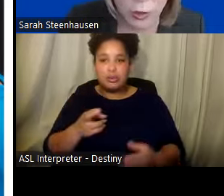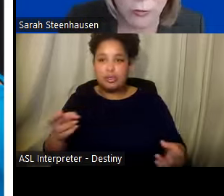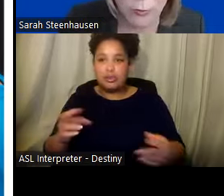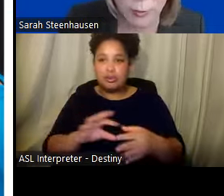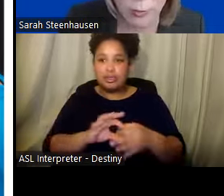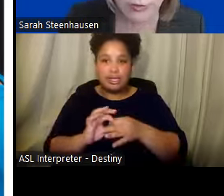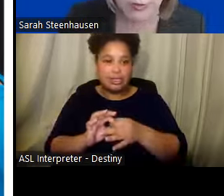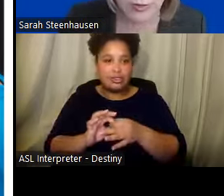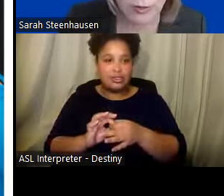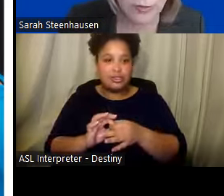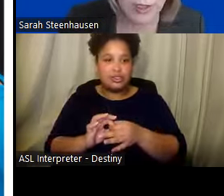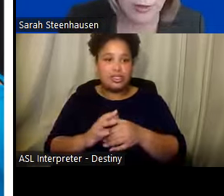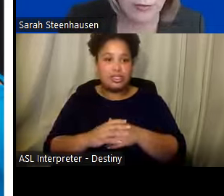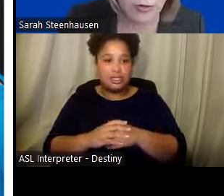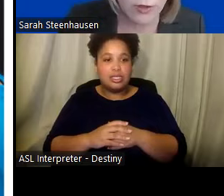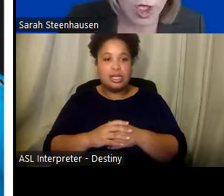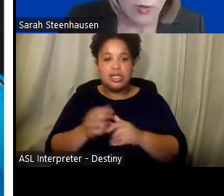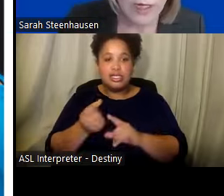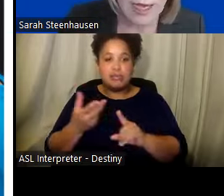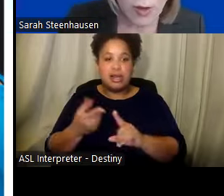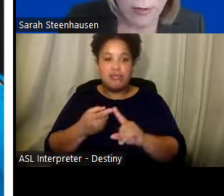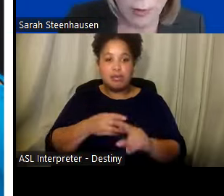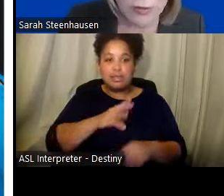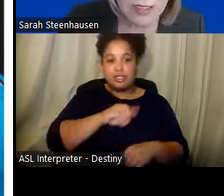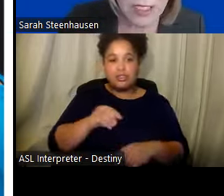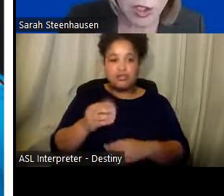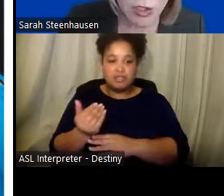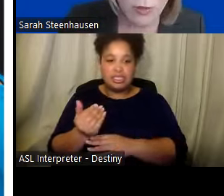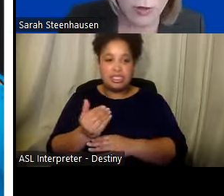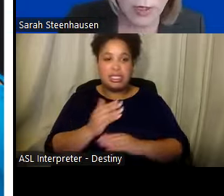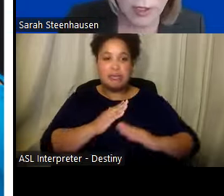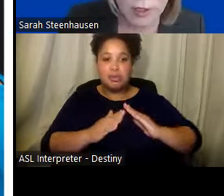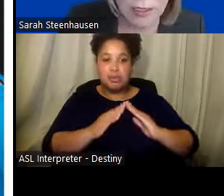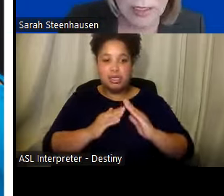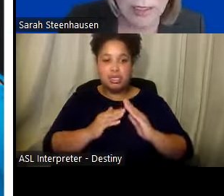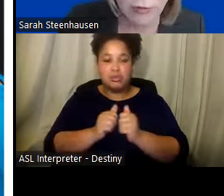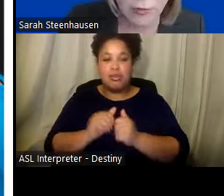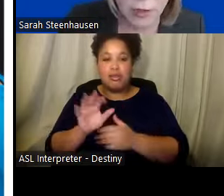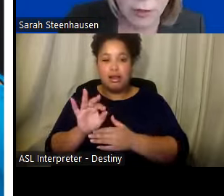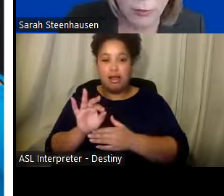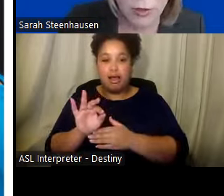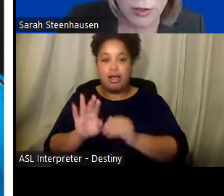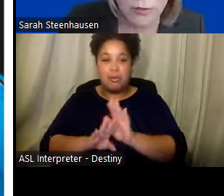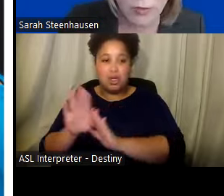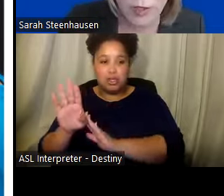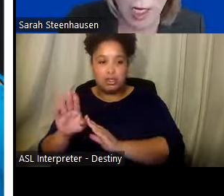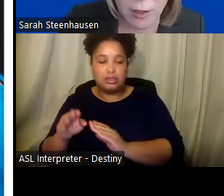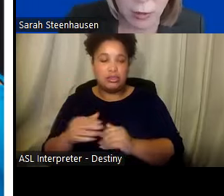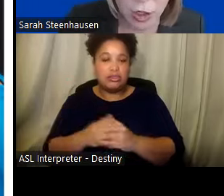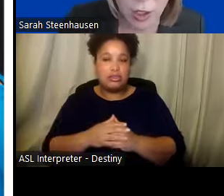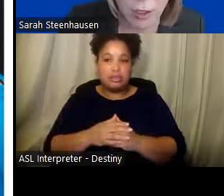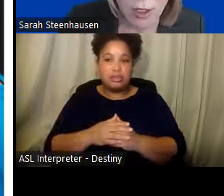older adults, people with disabilities, and caregivers. We now have representation of our ADRCs in 15 communities with